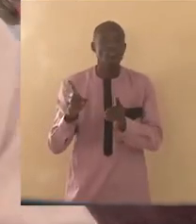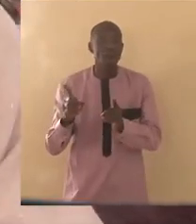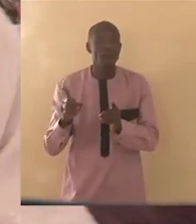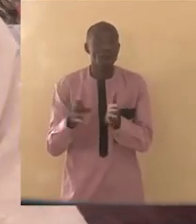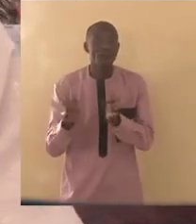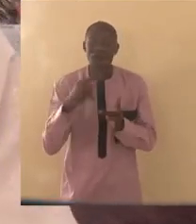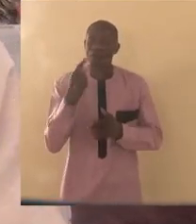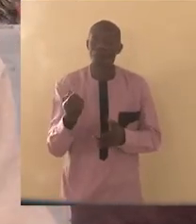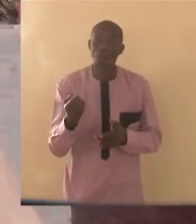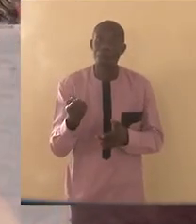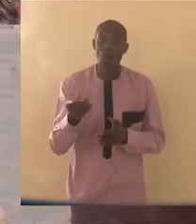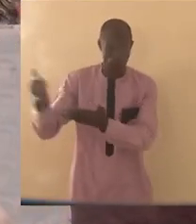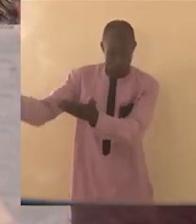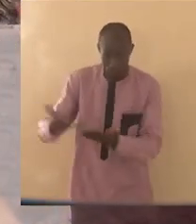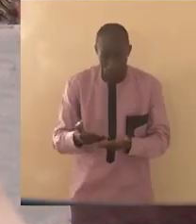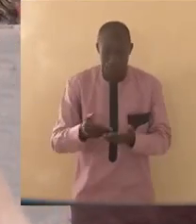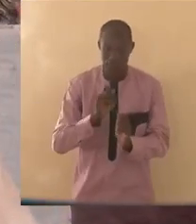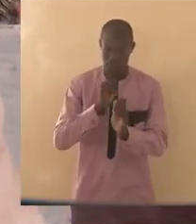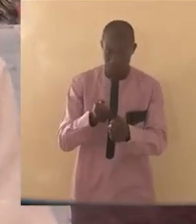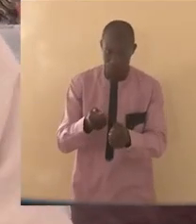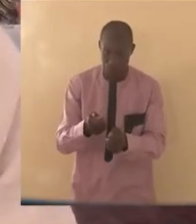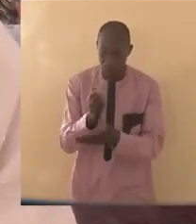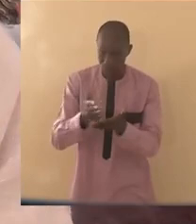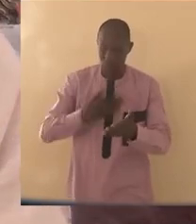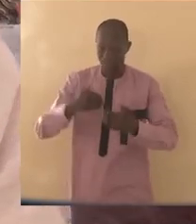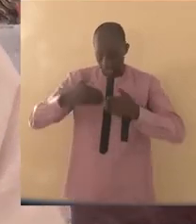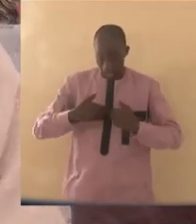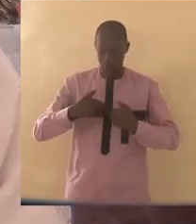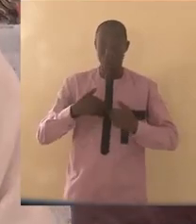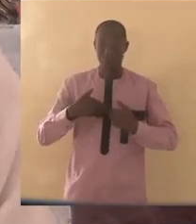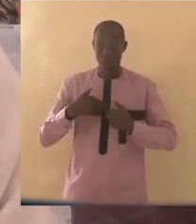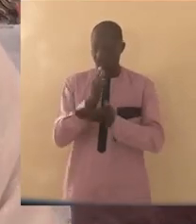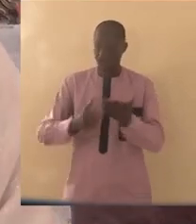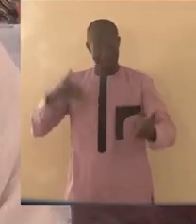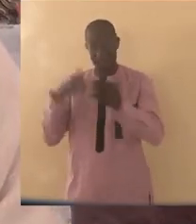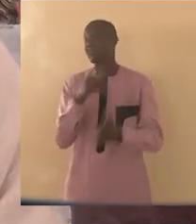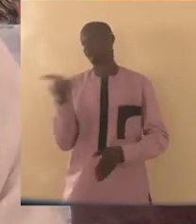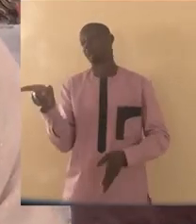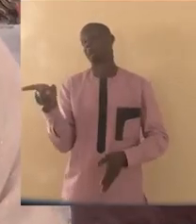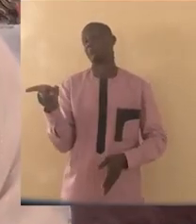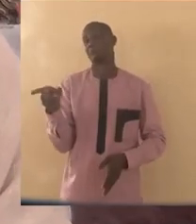Jesus Christ say it now? If you are bringing offering and you discover that somebody has something against you, not if you have something